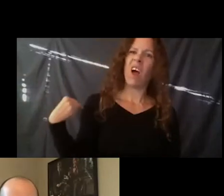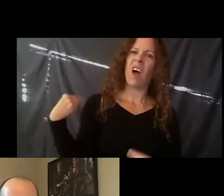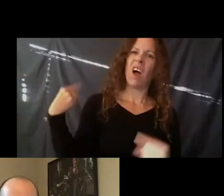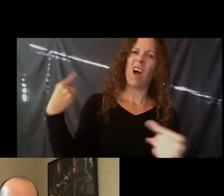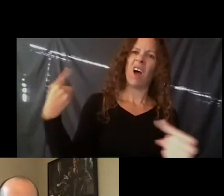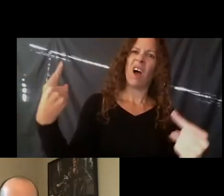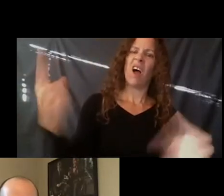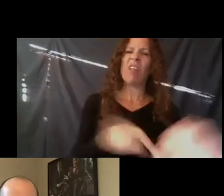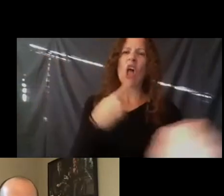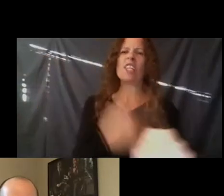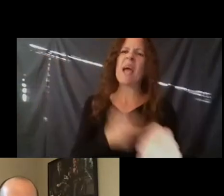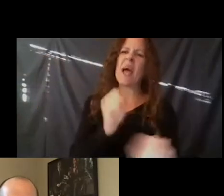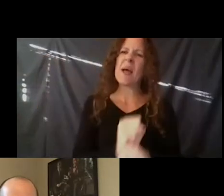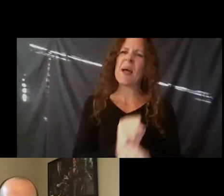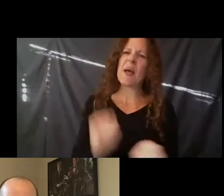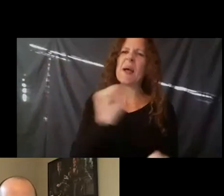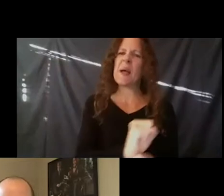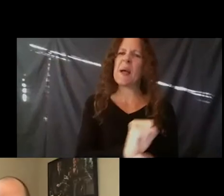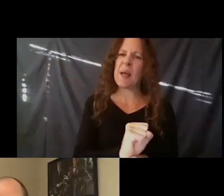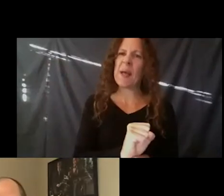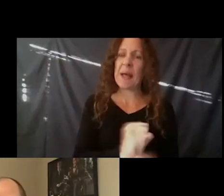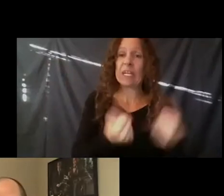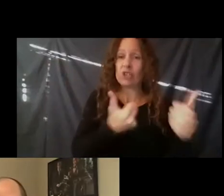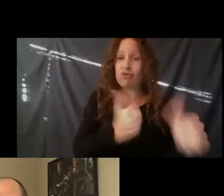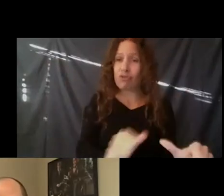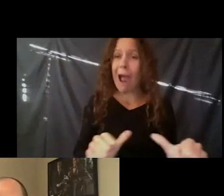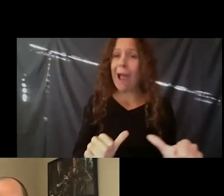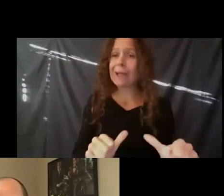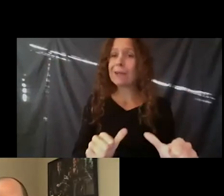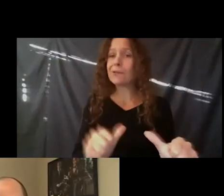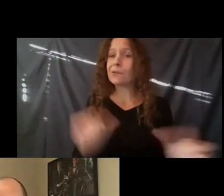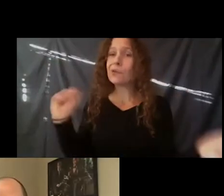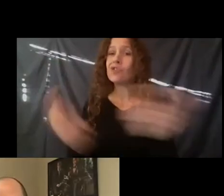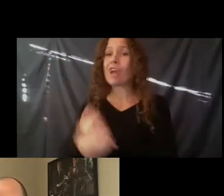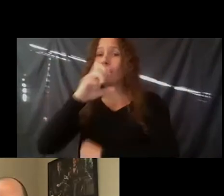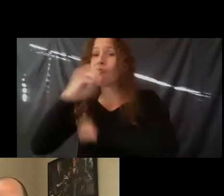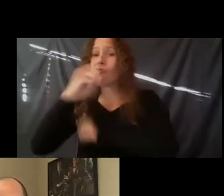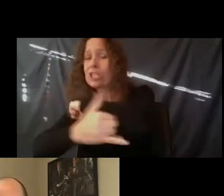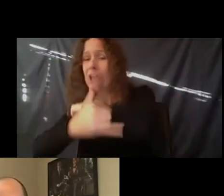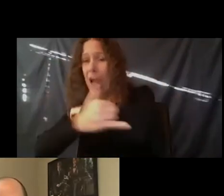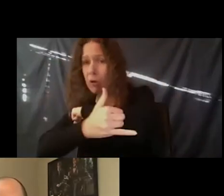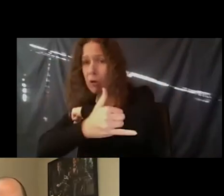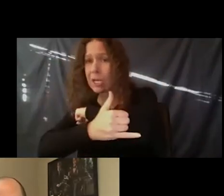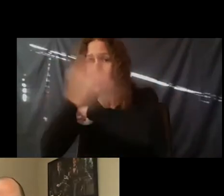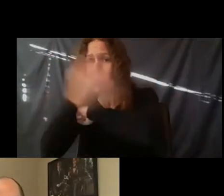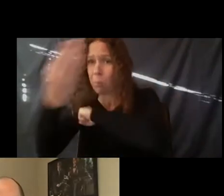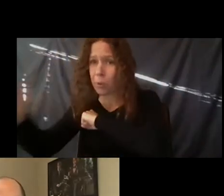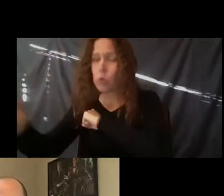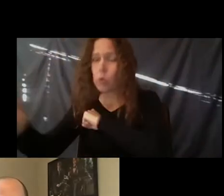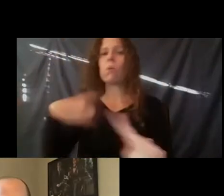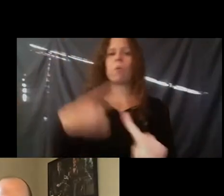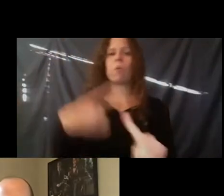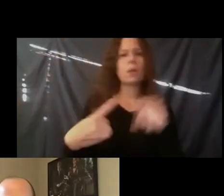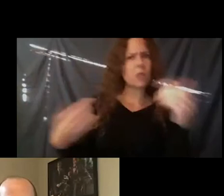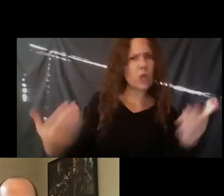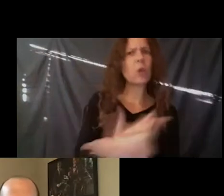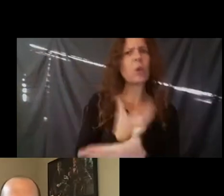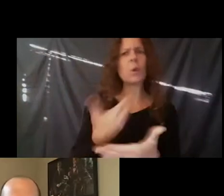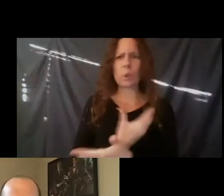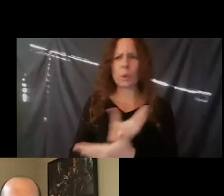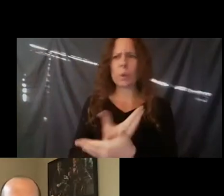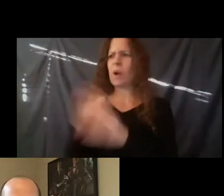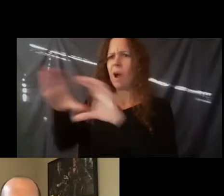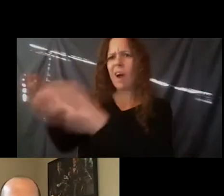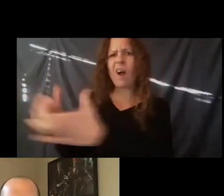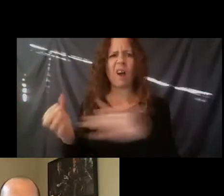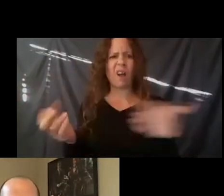time, trying to, turn Orange County blue, and the new folks. And really it's engaging and giving everybody a seat at the